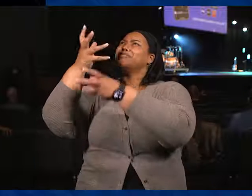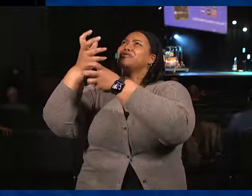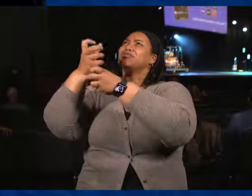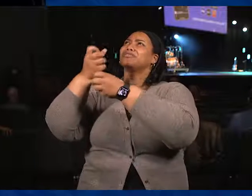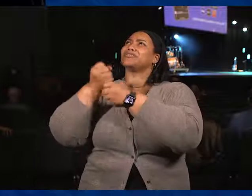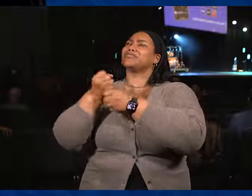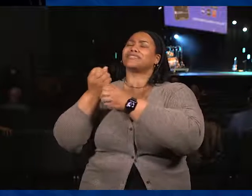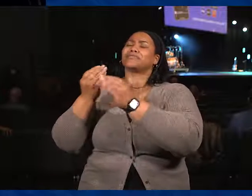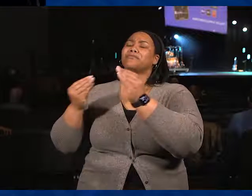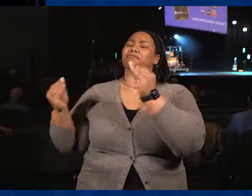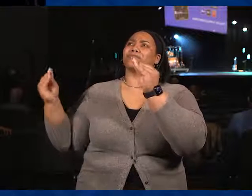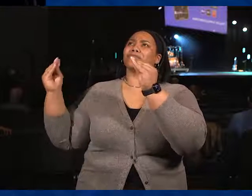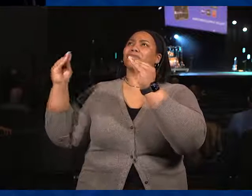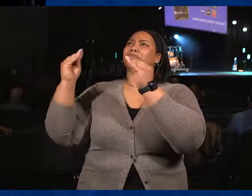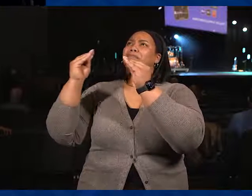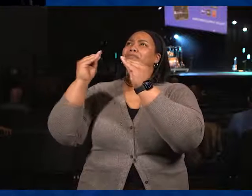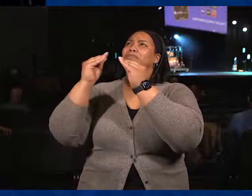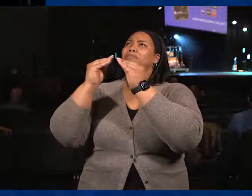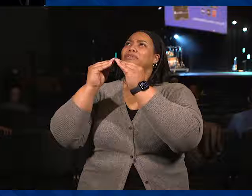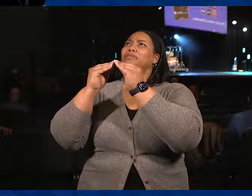him